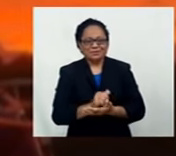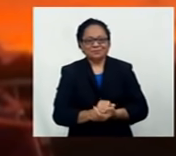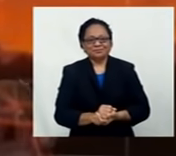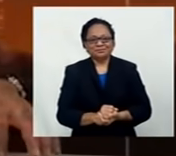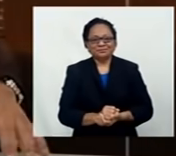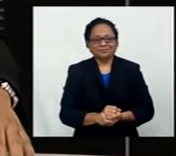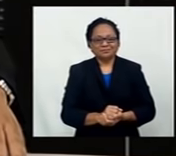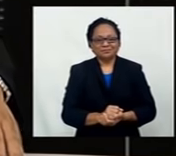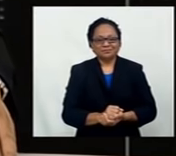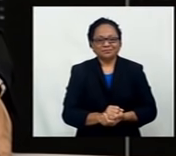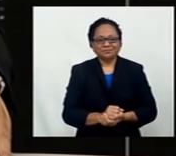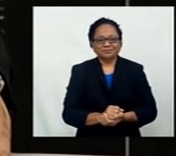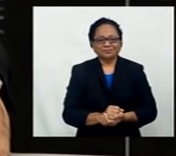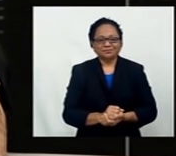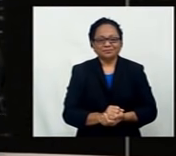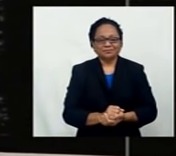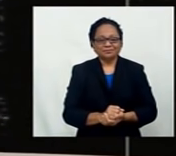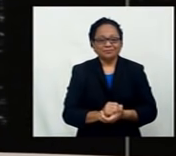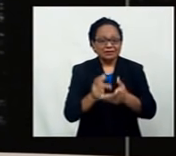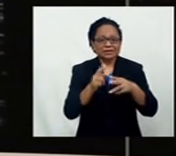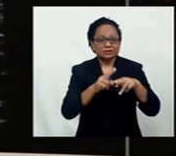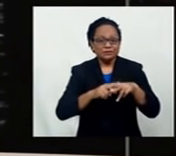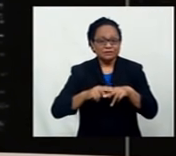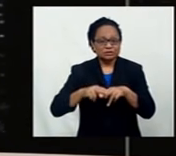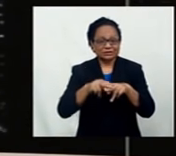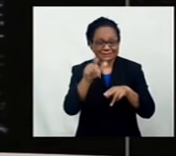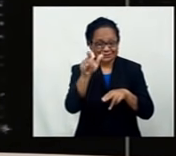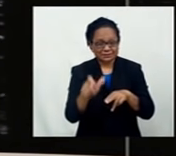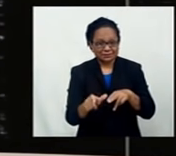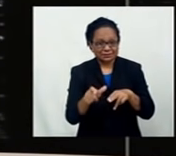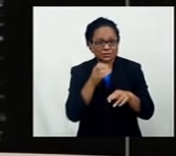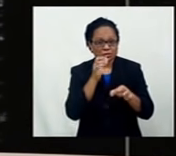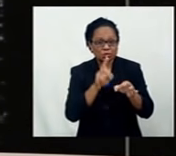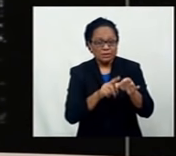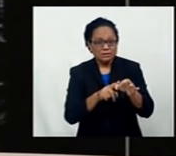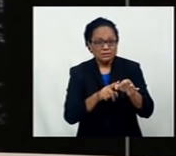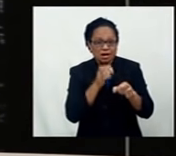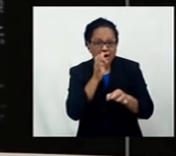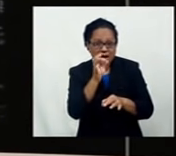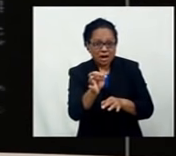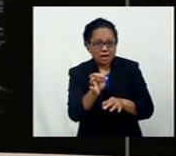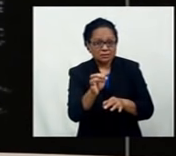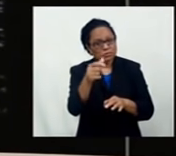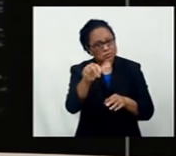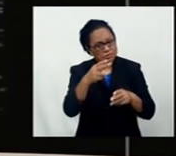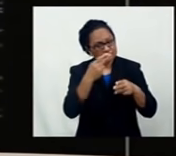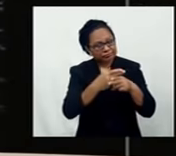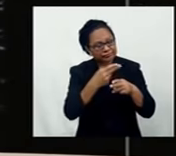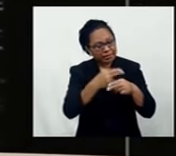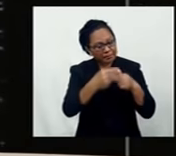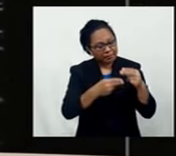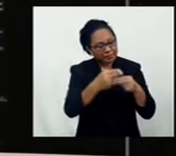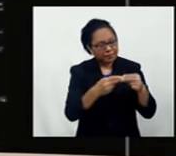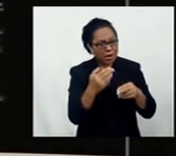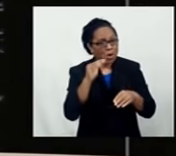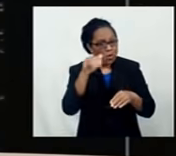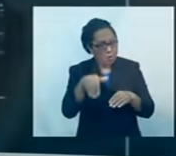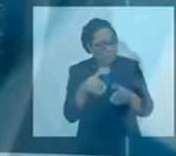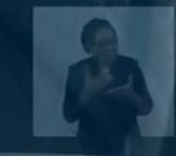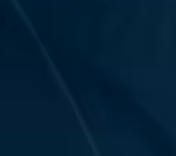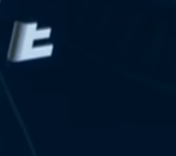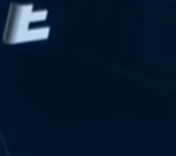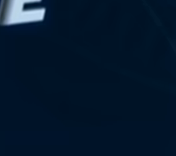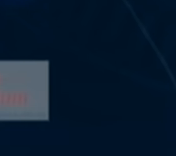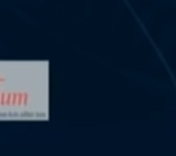park. In Fijian Pulse, we ask, have you been undertaking backyard gardening and how has it helped you?